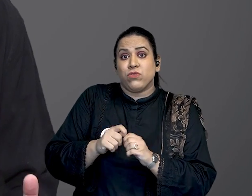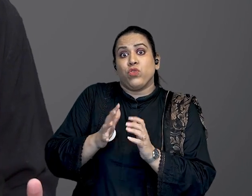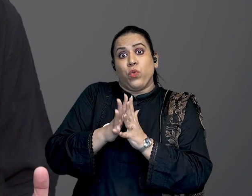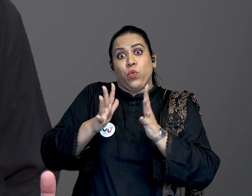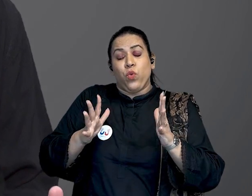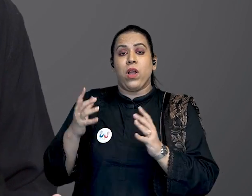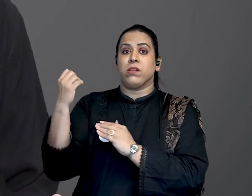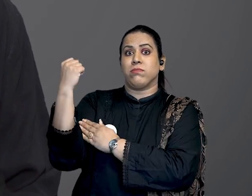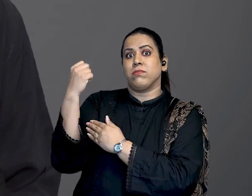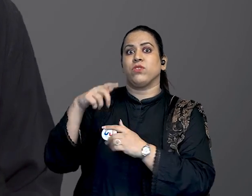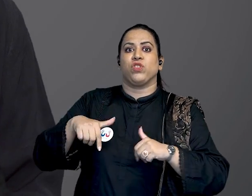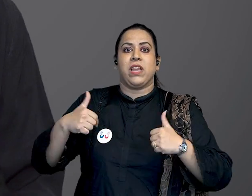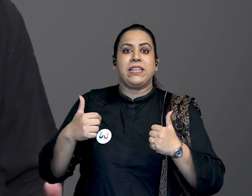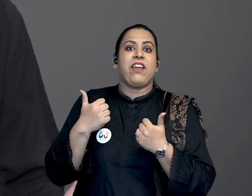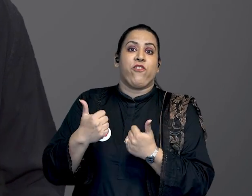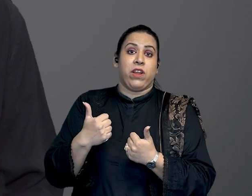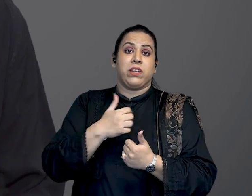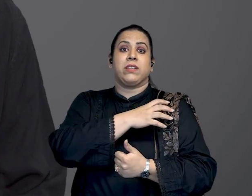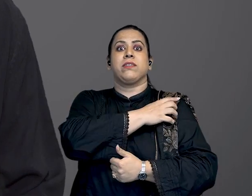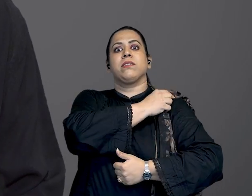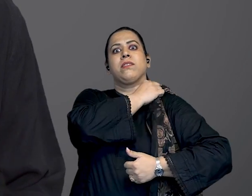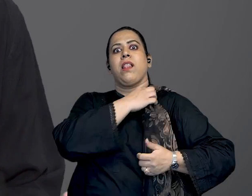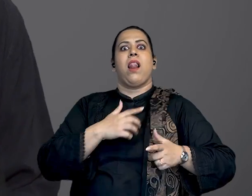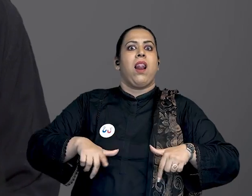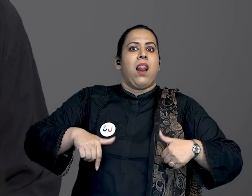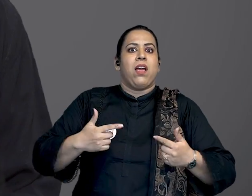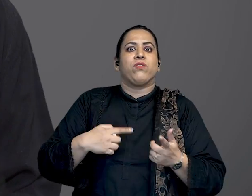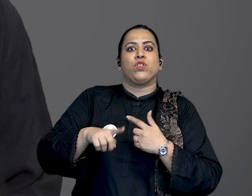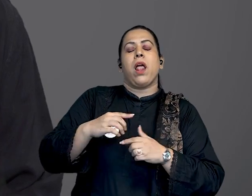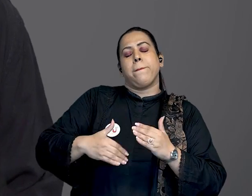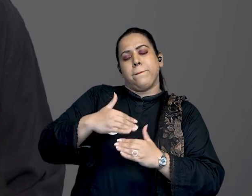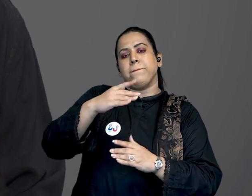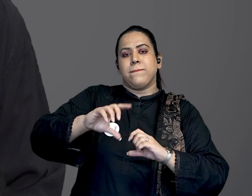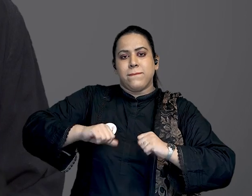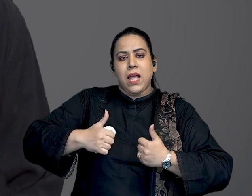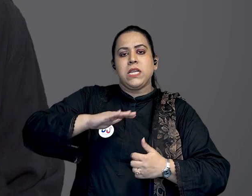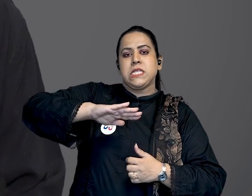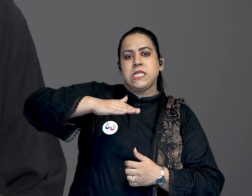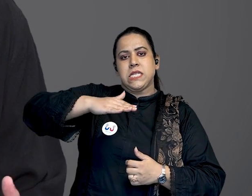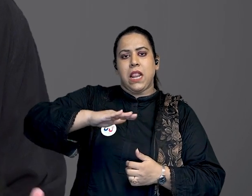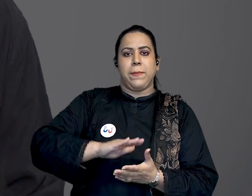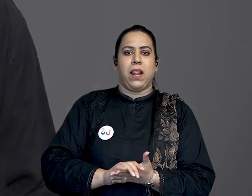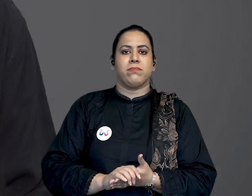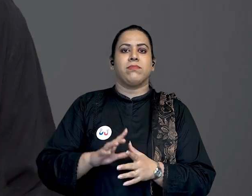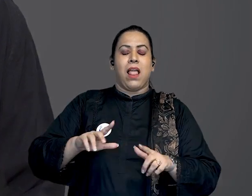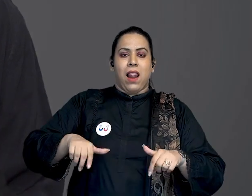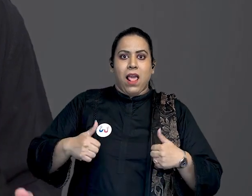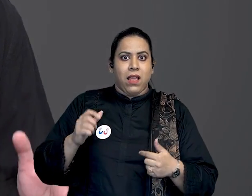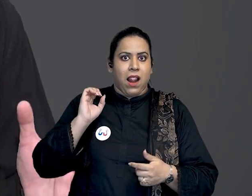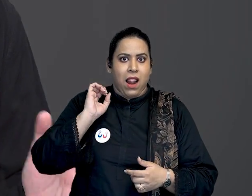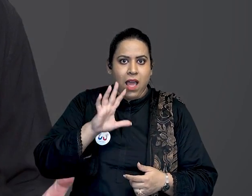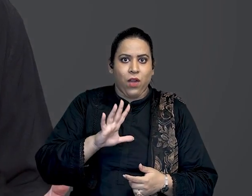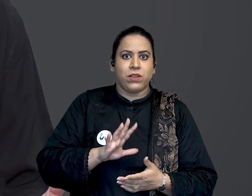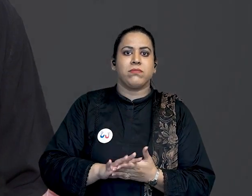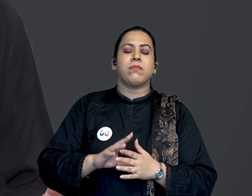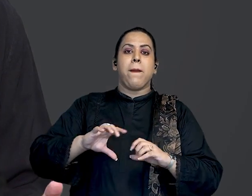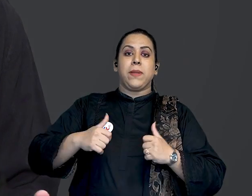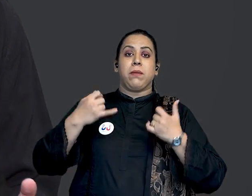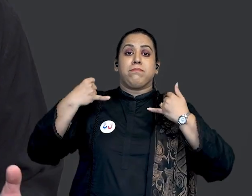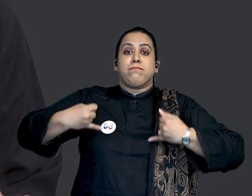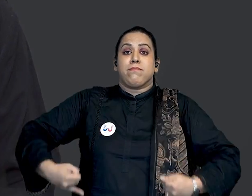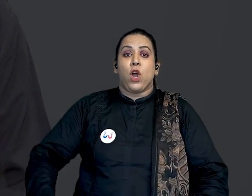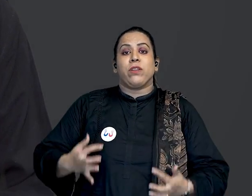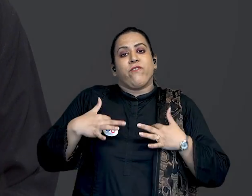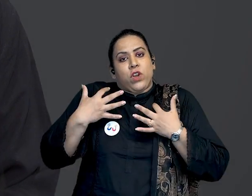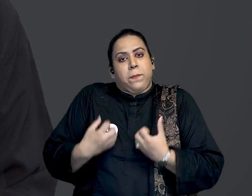food has to be wholesome. Processed food doesn't work well with our bodies, so wholesome foods work better. So eating wholesome amount of foods